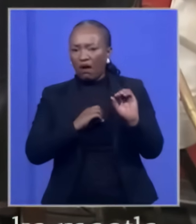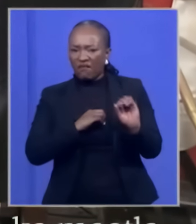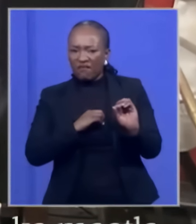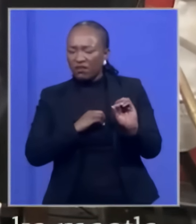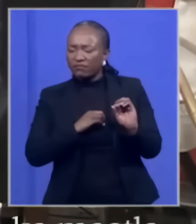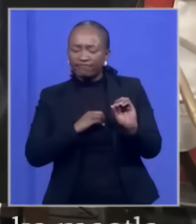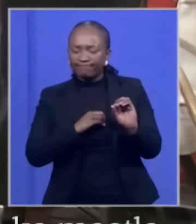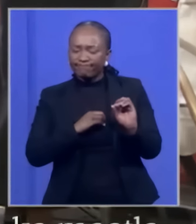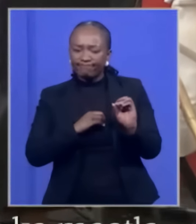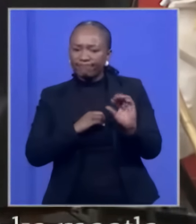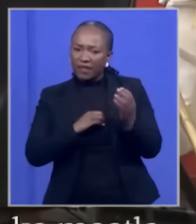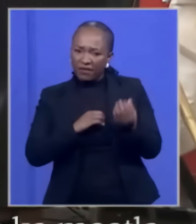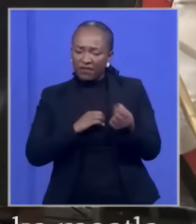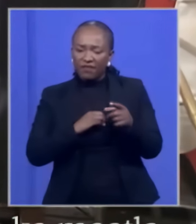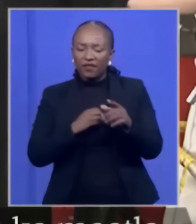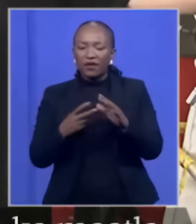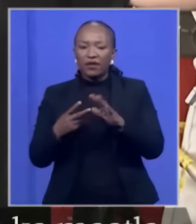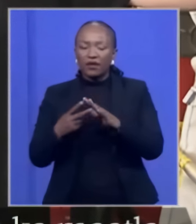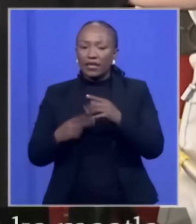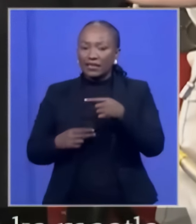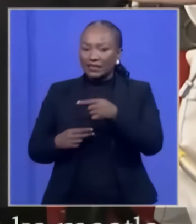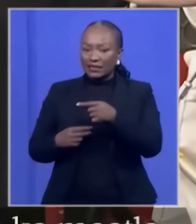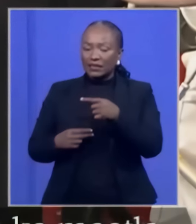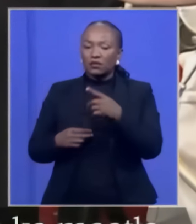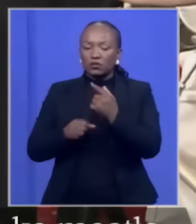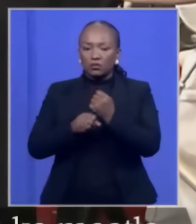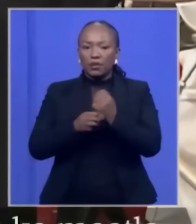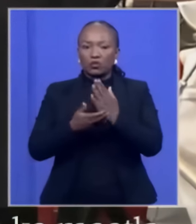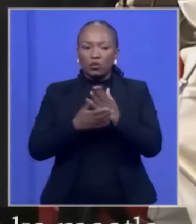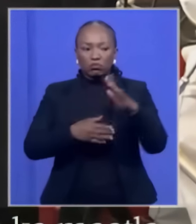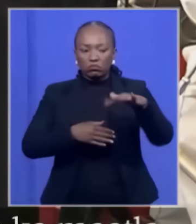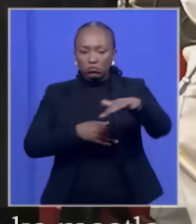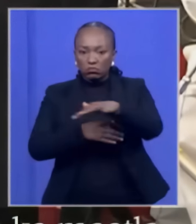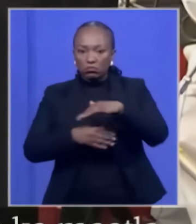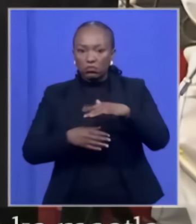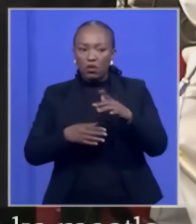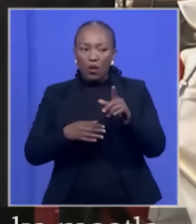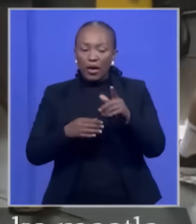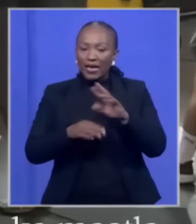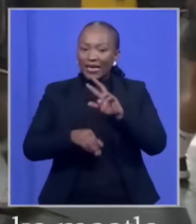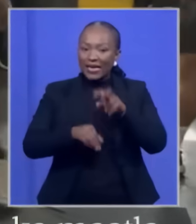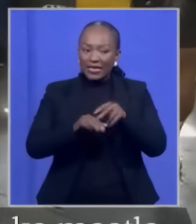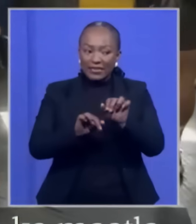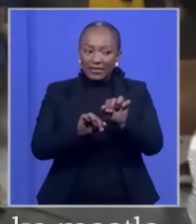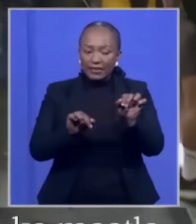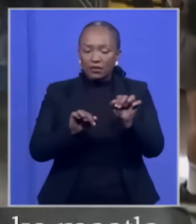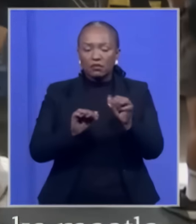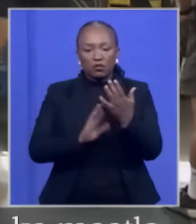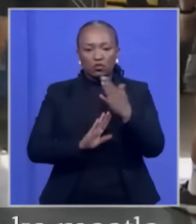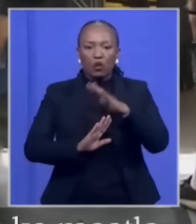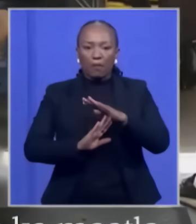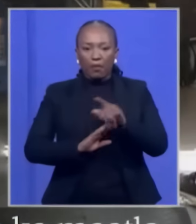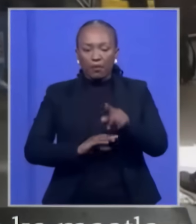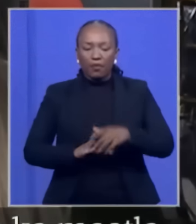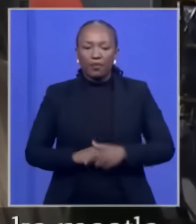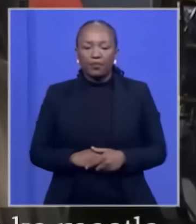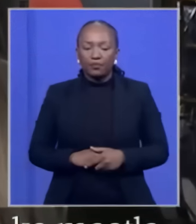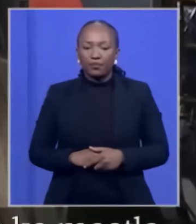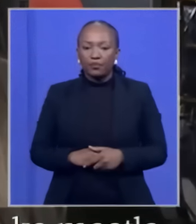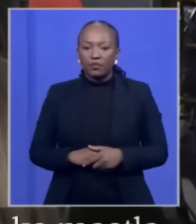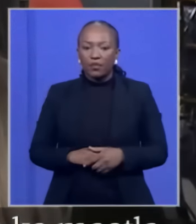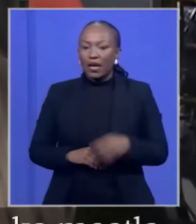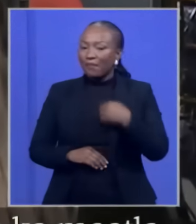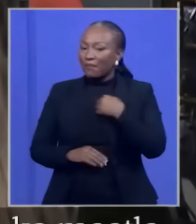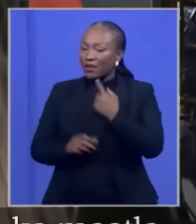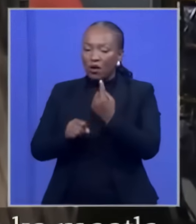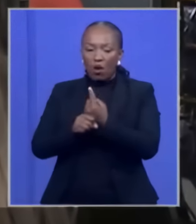Colleen McCulland o dula a netefatša gore ditlhologelo tša dibapadi tša gagwe di bewa pele. I need to protect my girls at all times. I won't